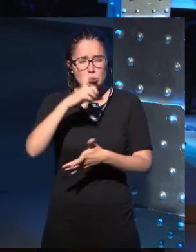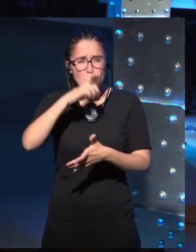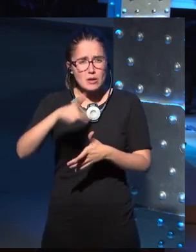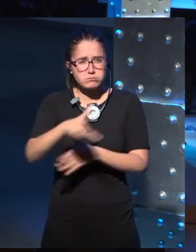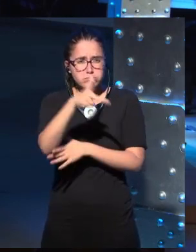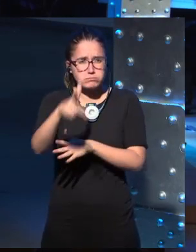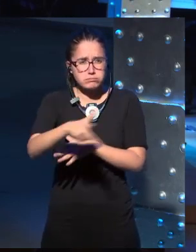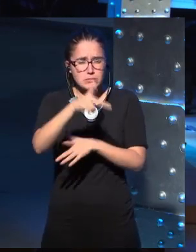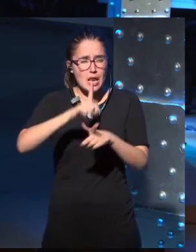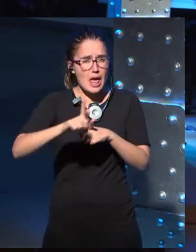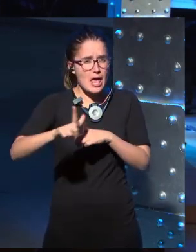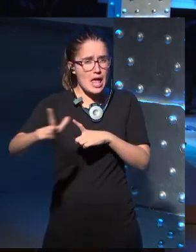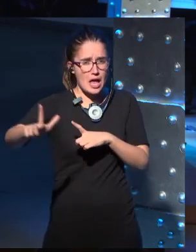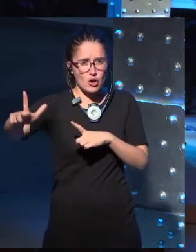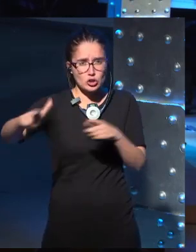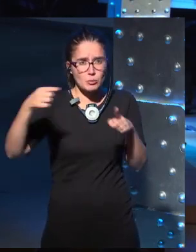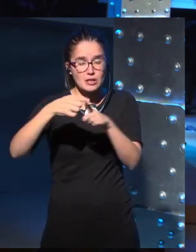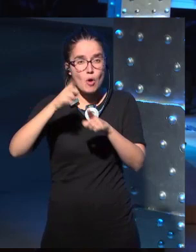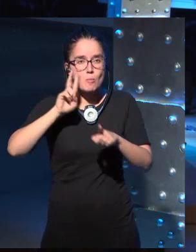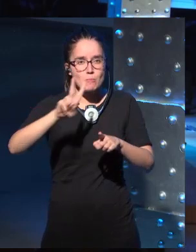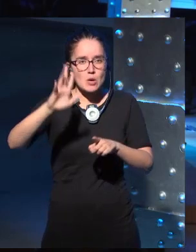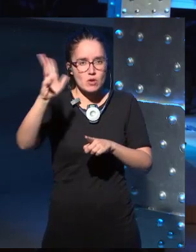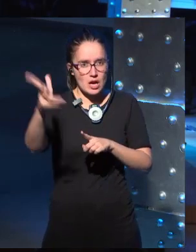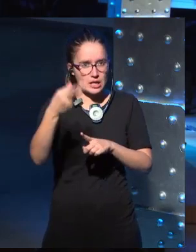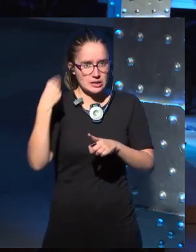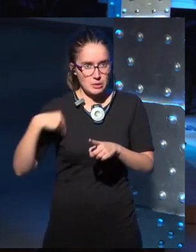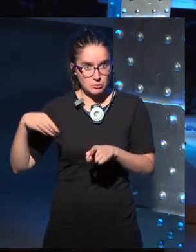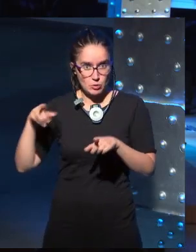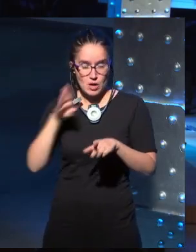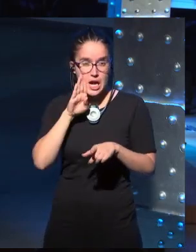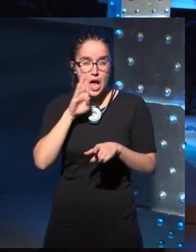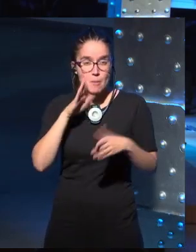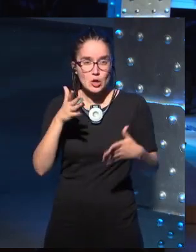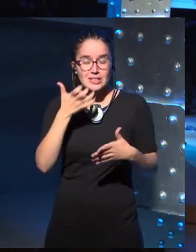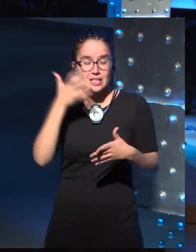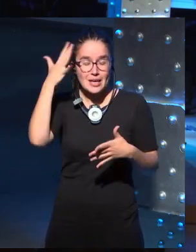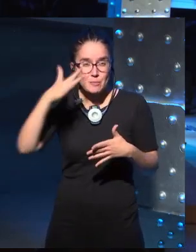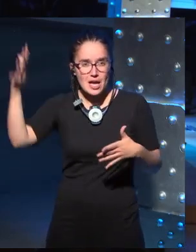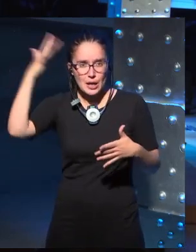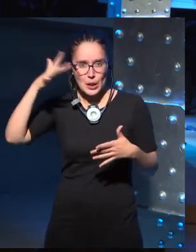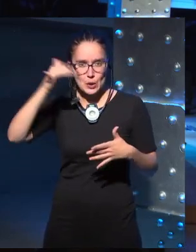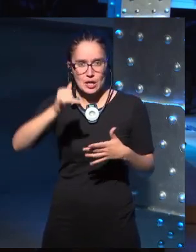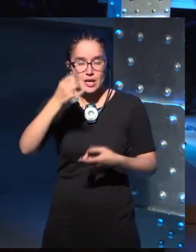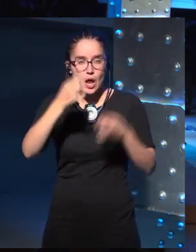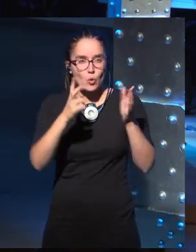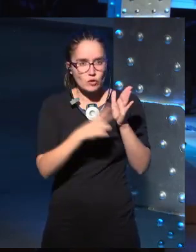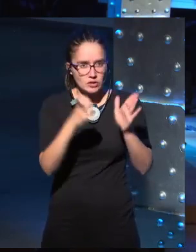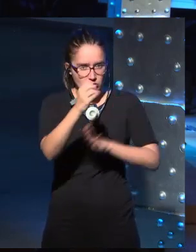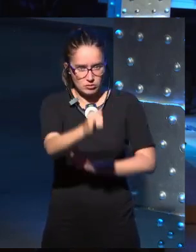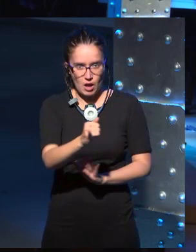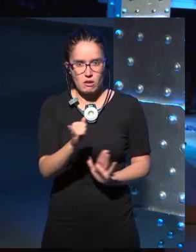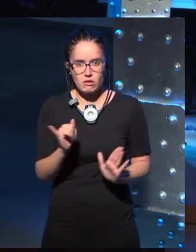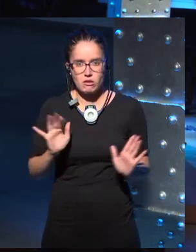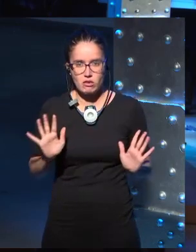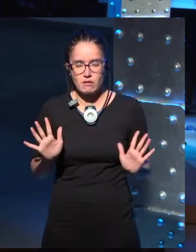see a galaxy like this. But if you have imagination, and some physicists do, this is what the